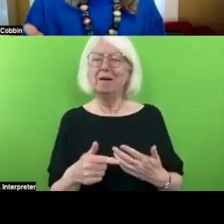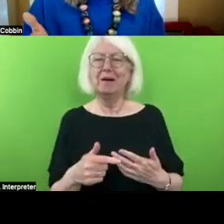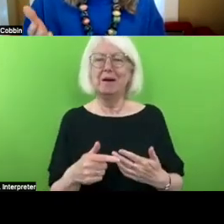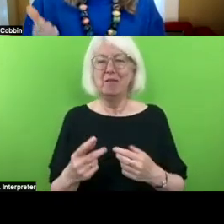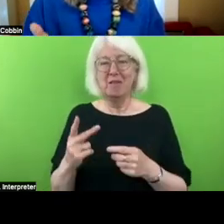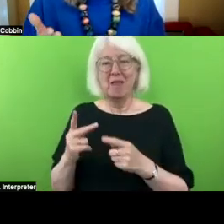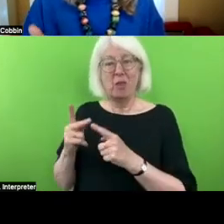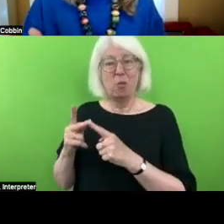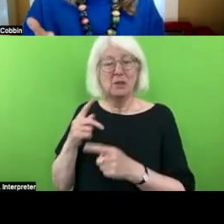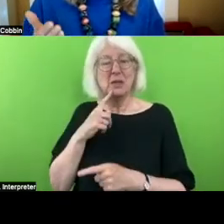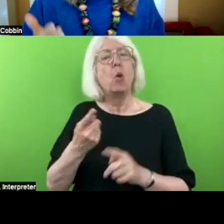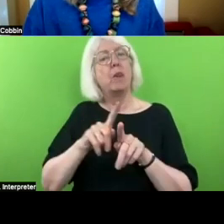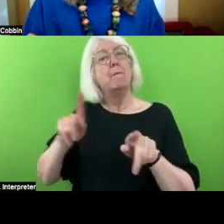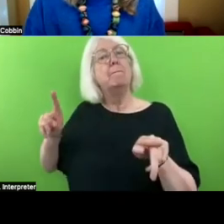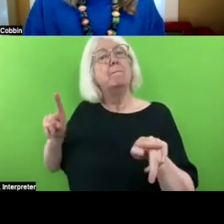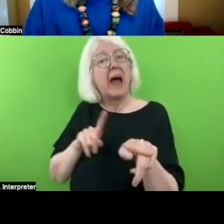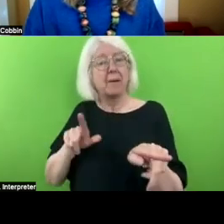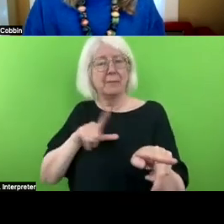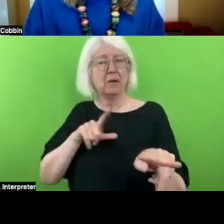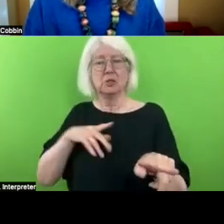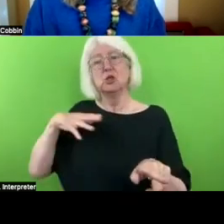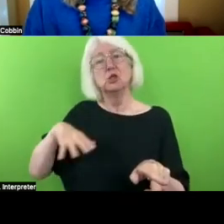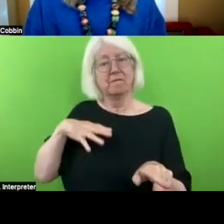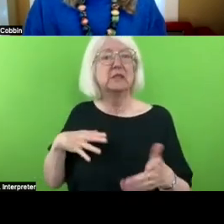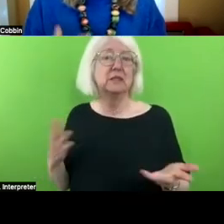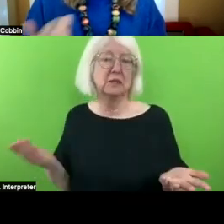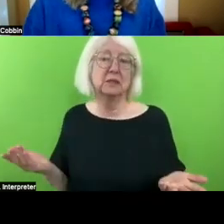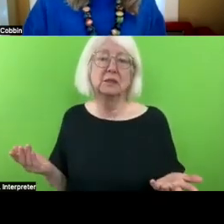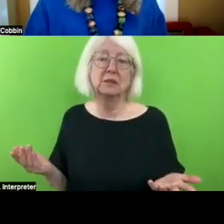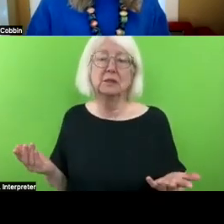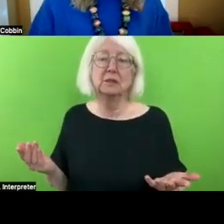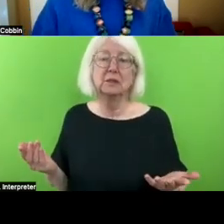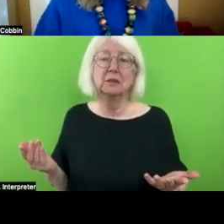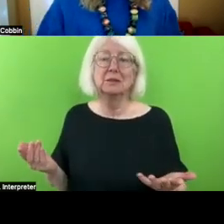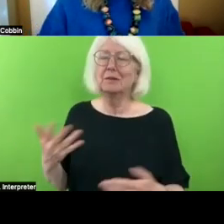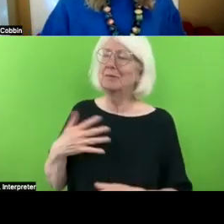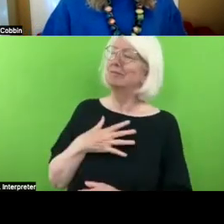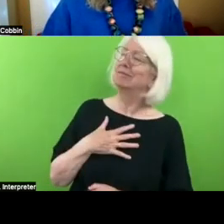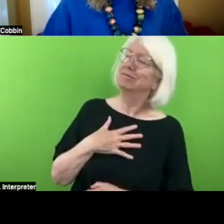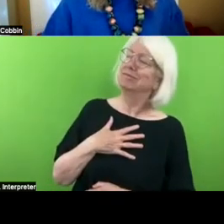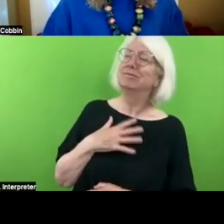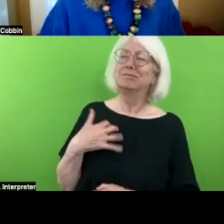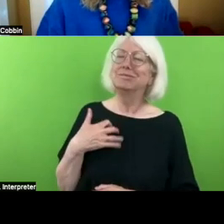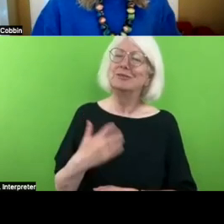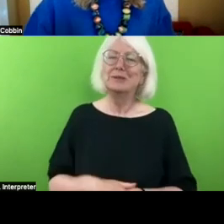talked about being at the back because they were a servant of all. And that led me to a conclusion that